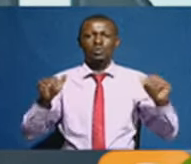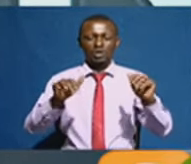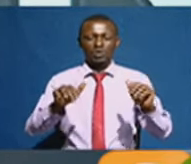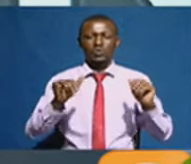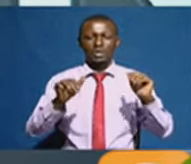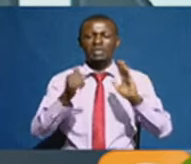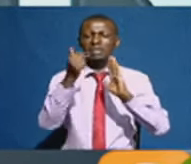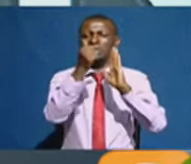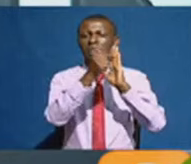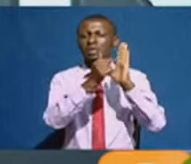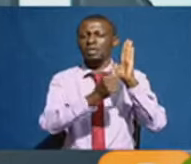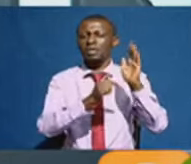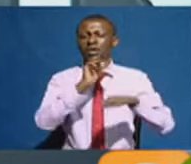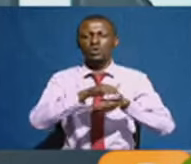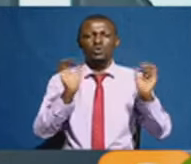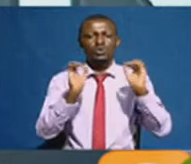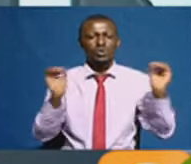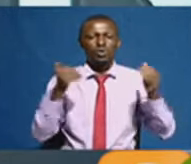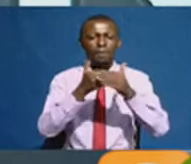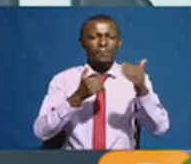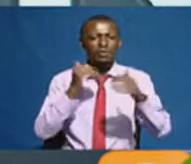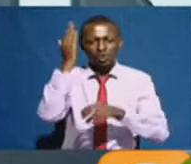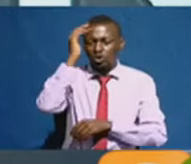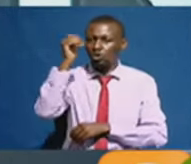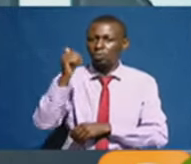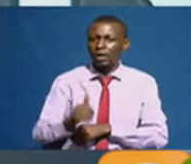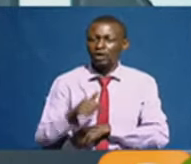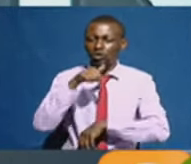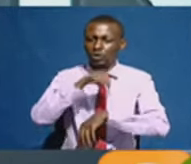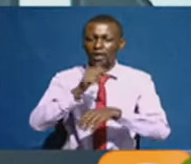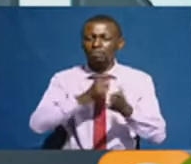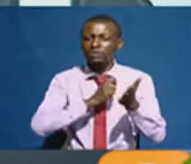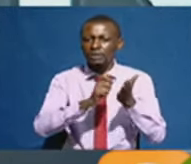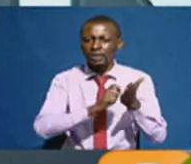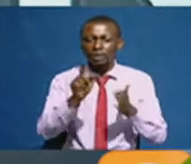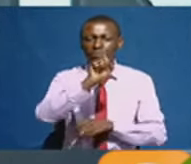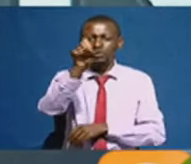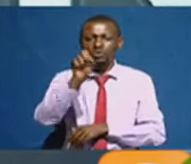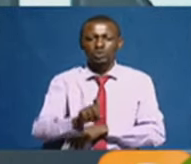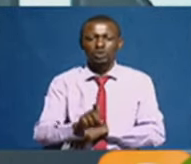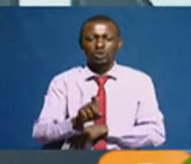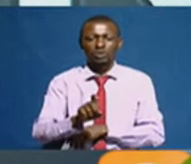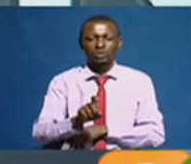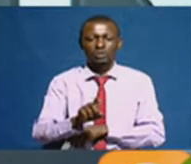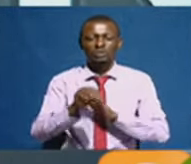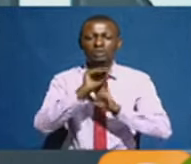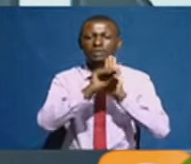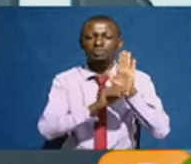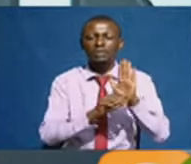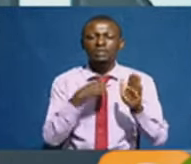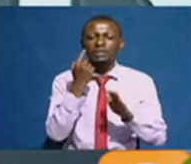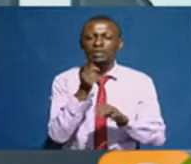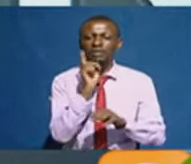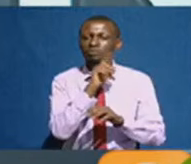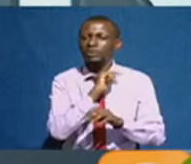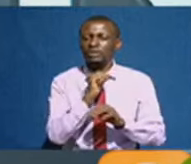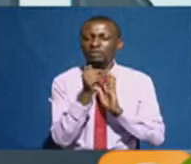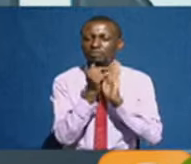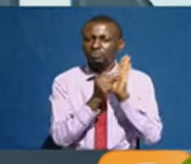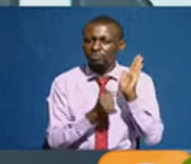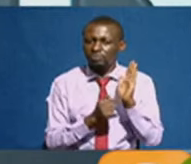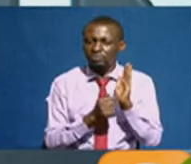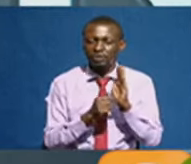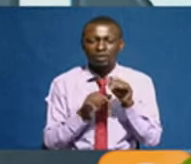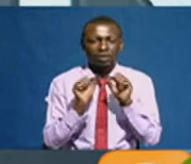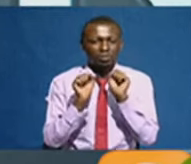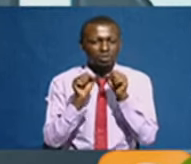unreasonable. Was this not known at the time of signing it? And when statements like these are then made, does it not